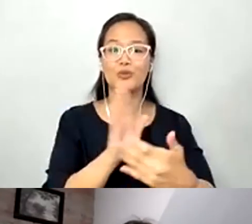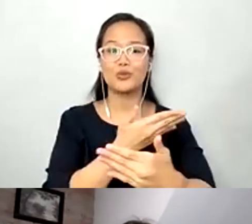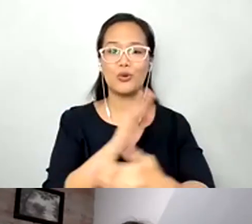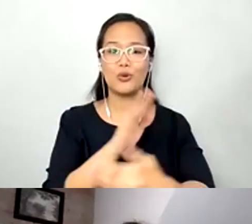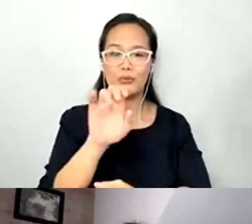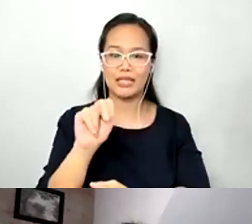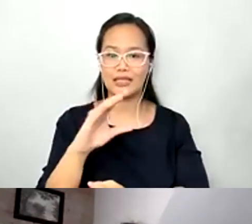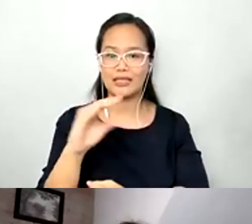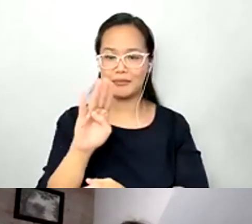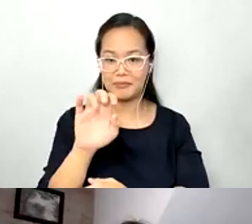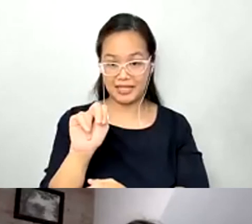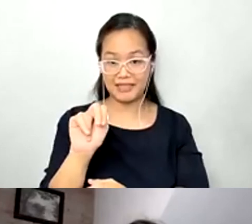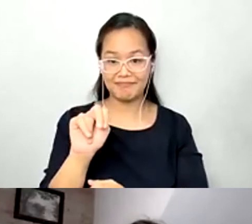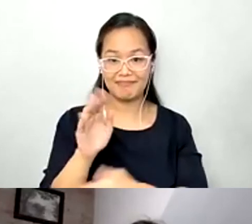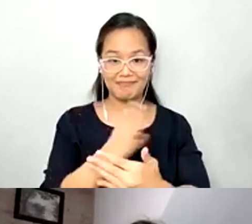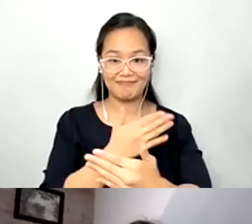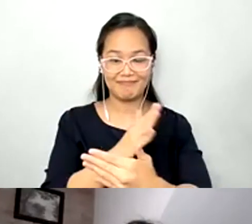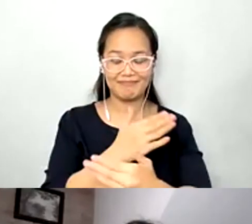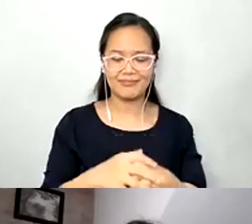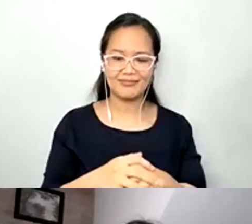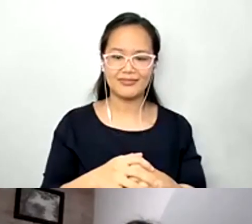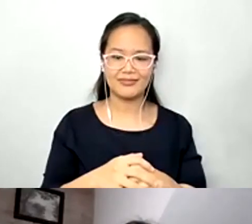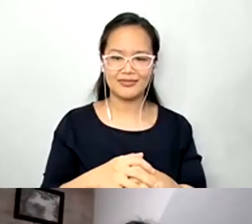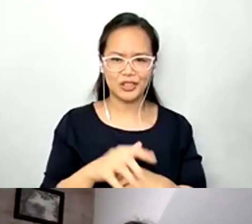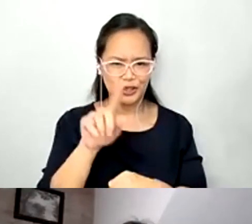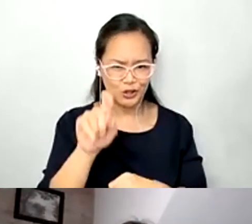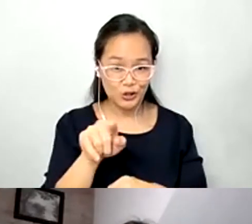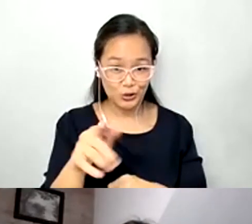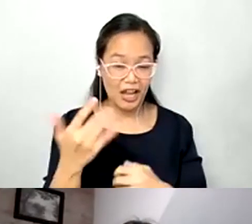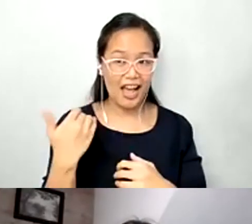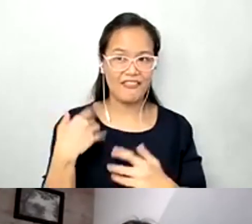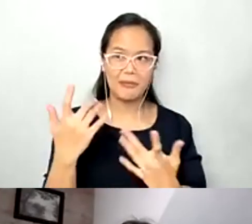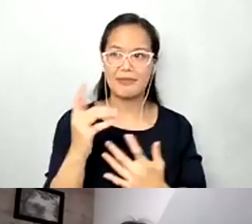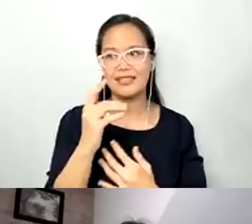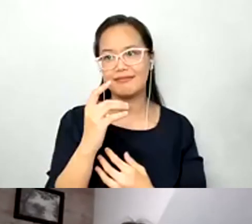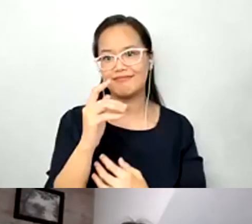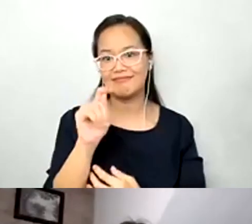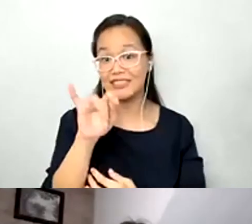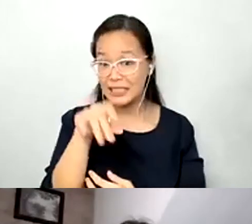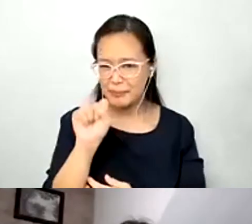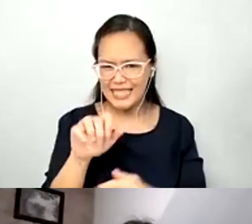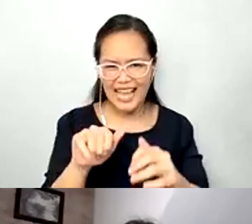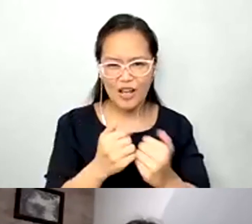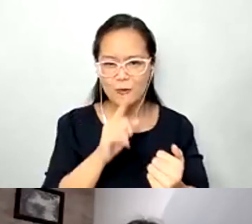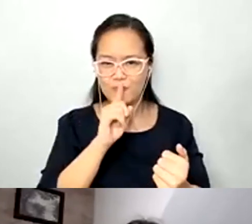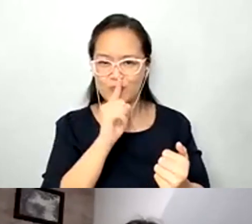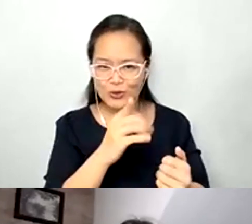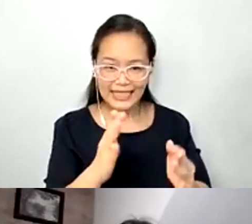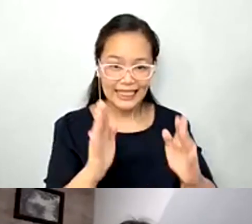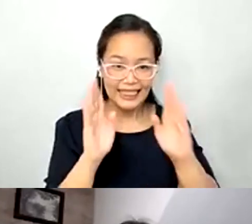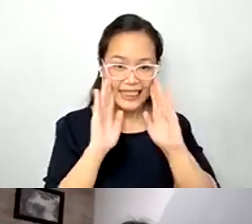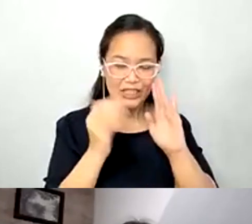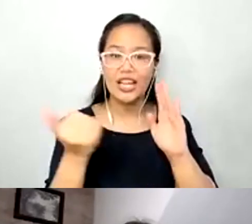Ben and Ben's song, do you have practical tips on how to genuinely listen to other